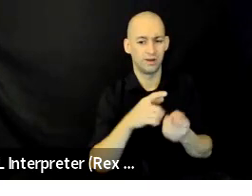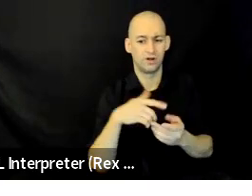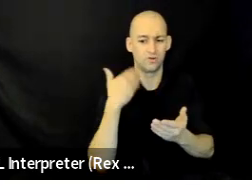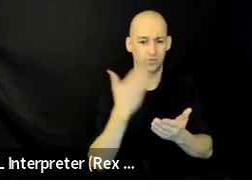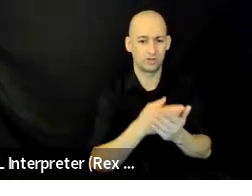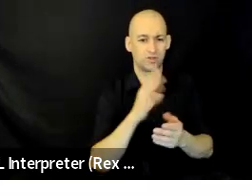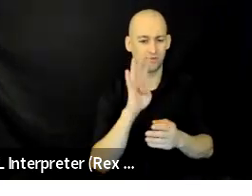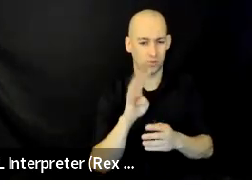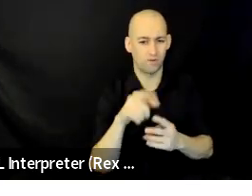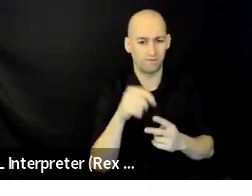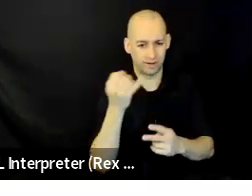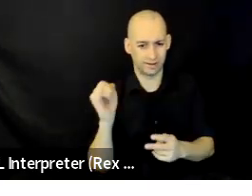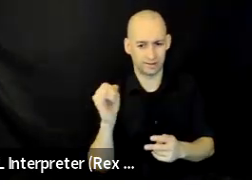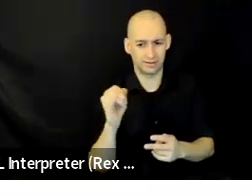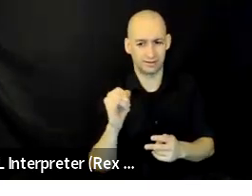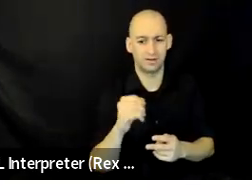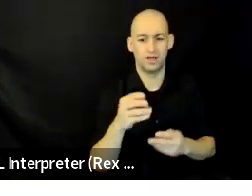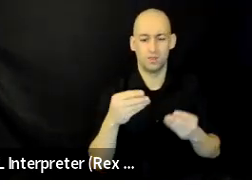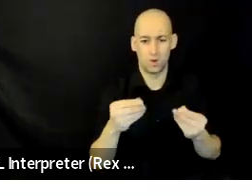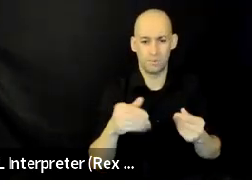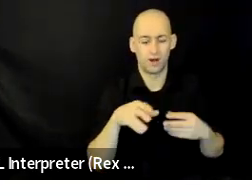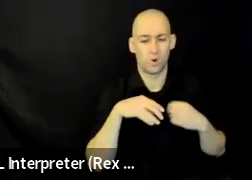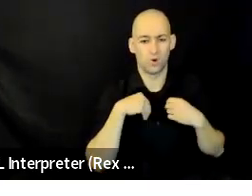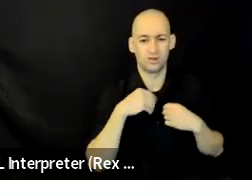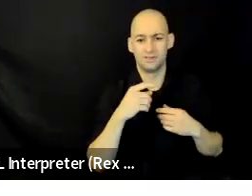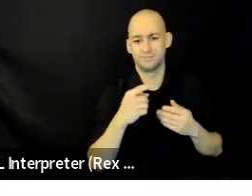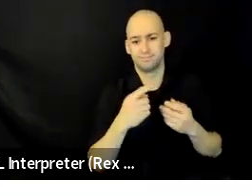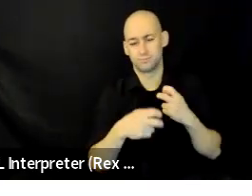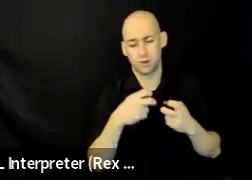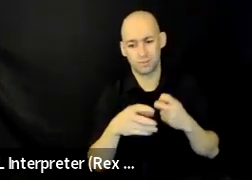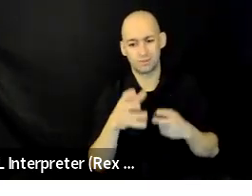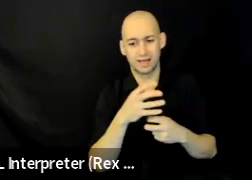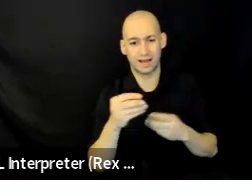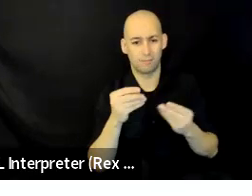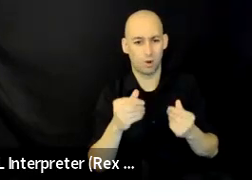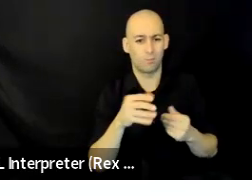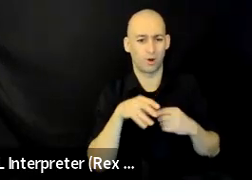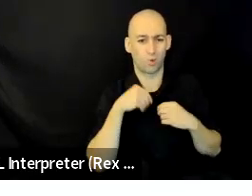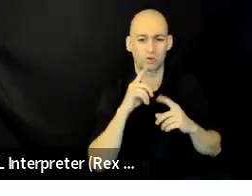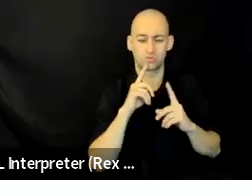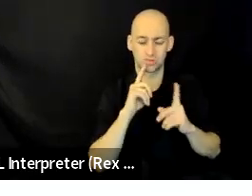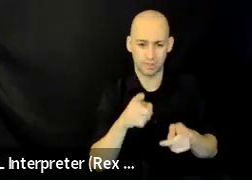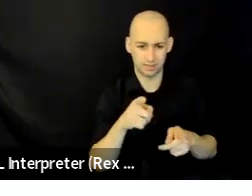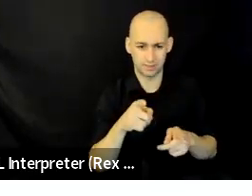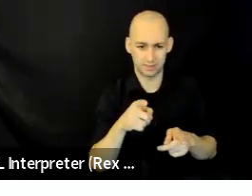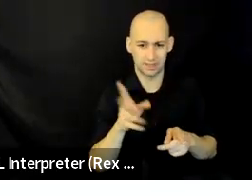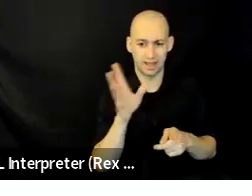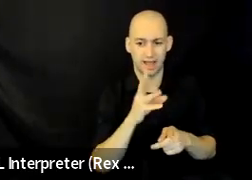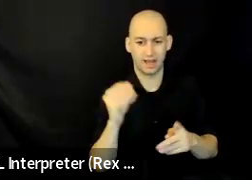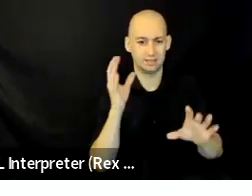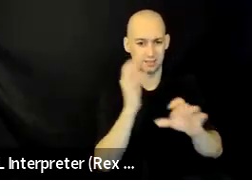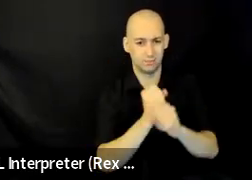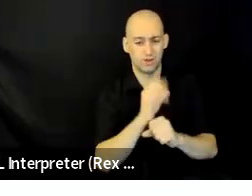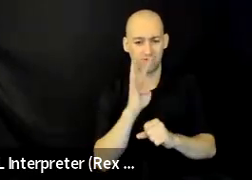findings, property owners' contentions, and department's responses to those contentions, and finally, a summary of the 4